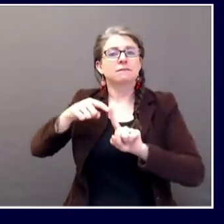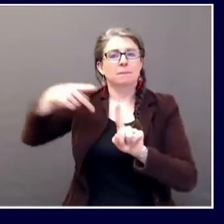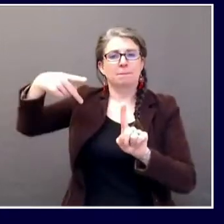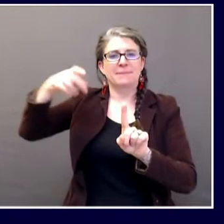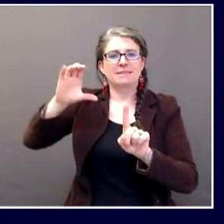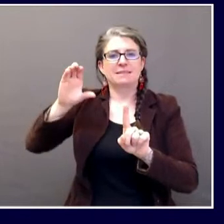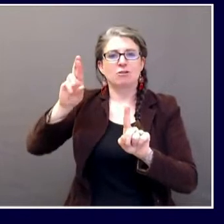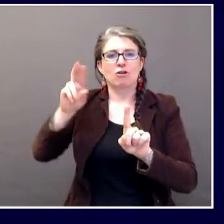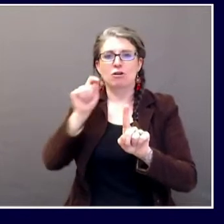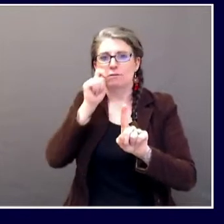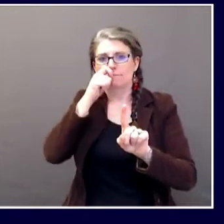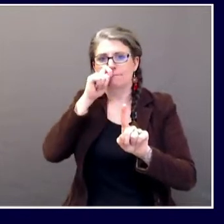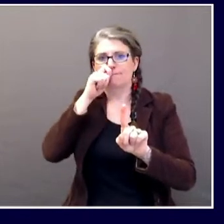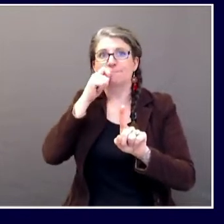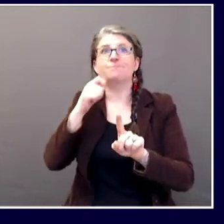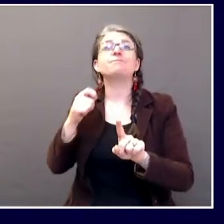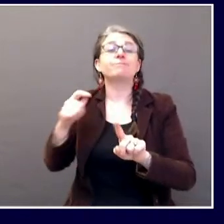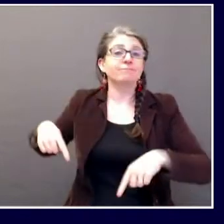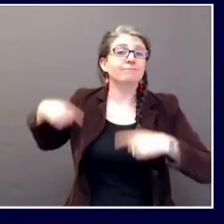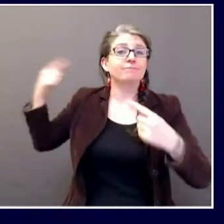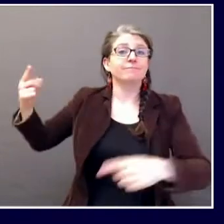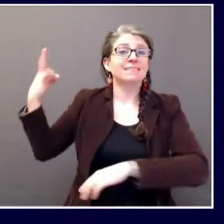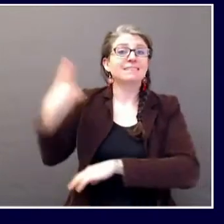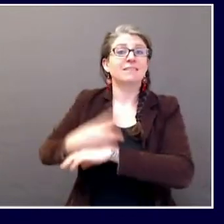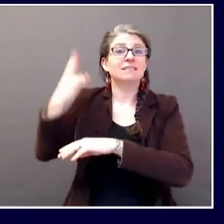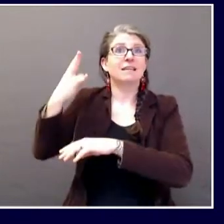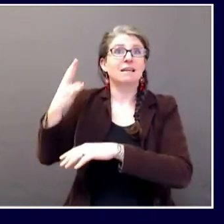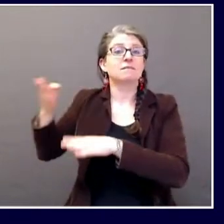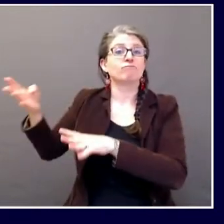test positivity rate now stands at